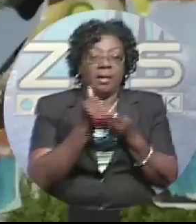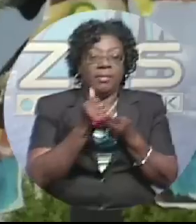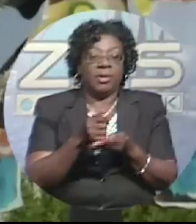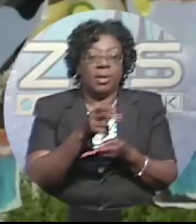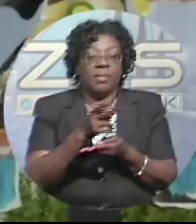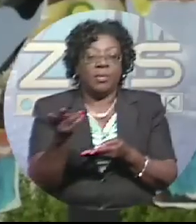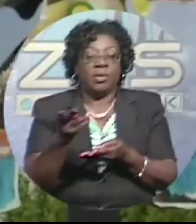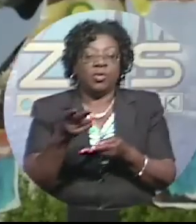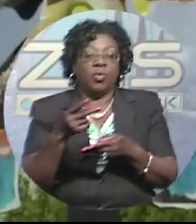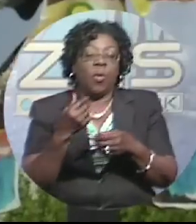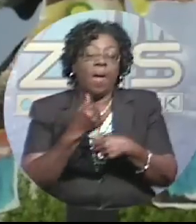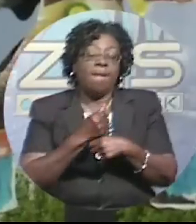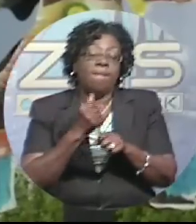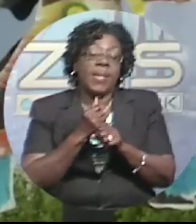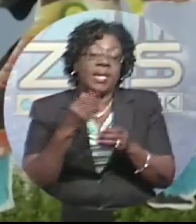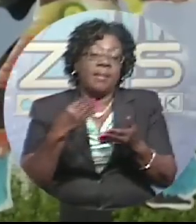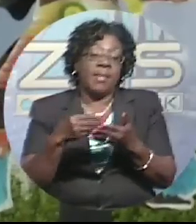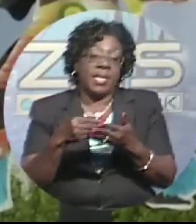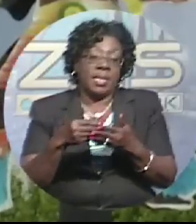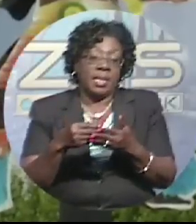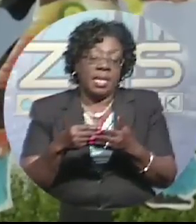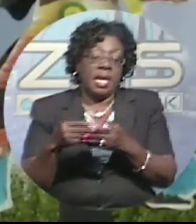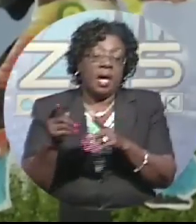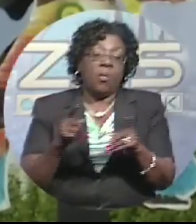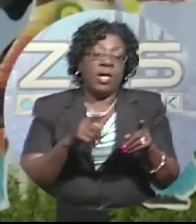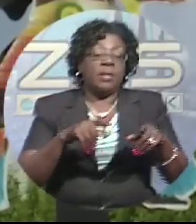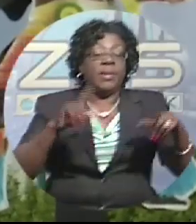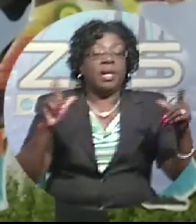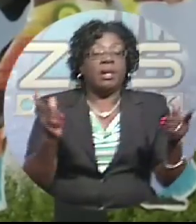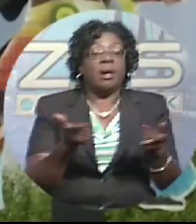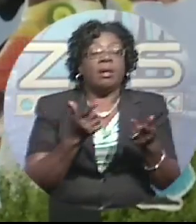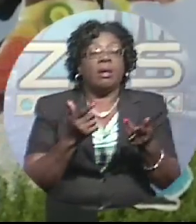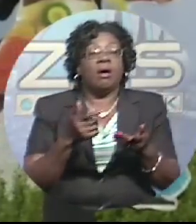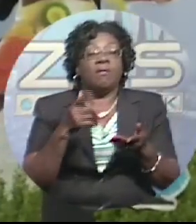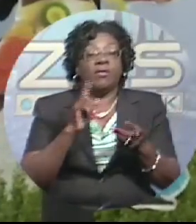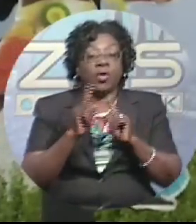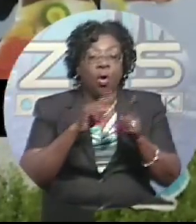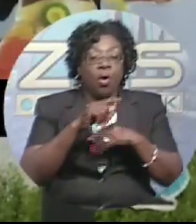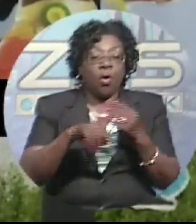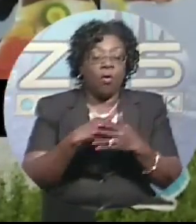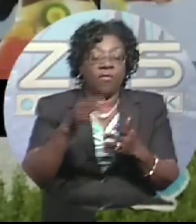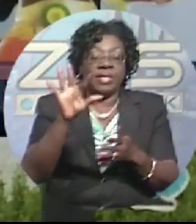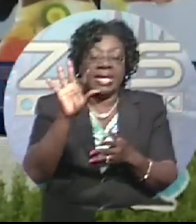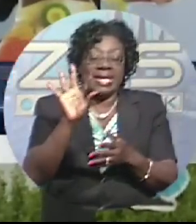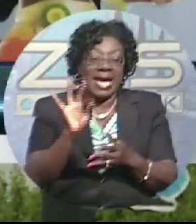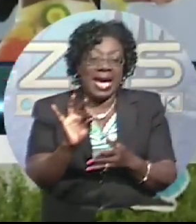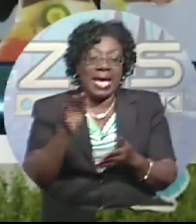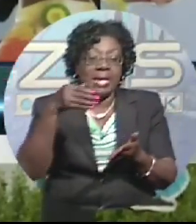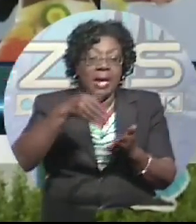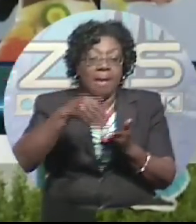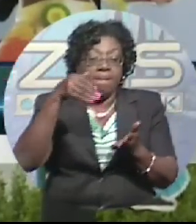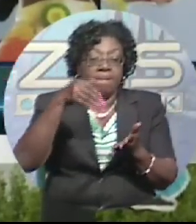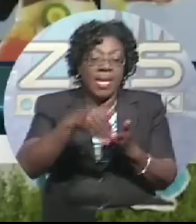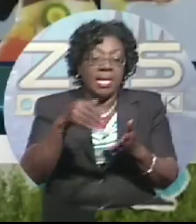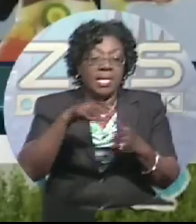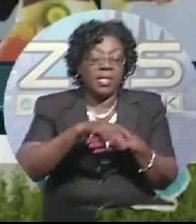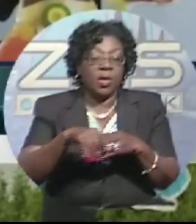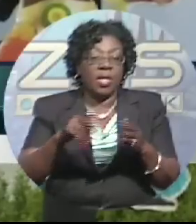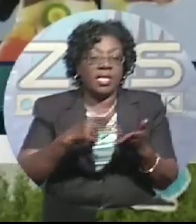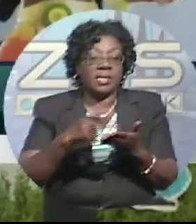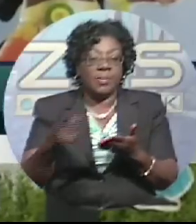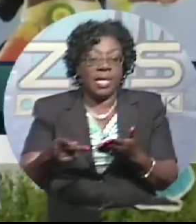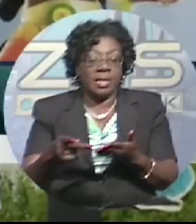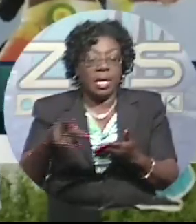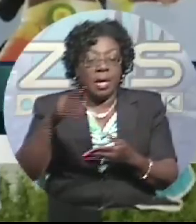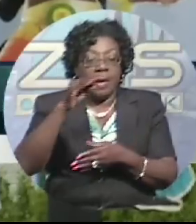money. And while there's been a lot of controversy over the $9 million spent on the first Bahamas Junkanoo Carnival, Major